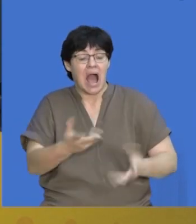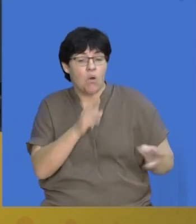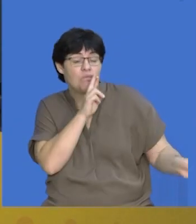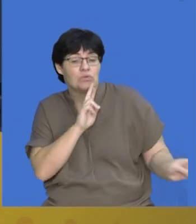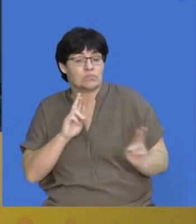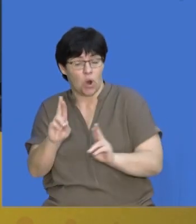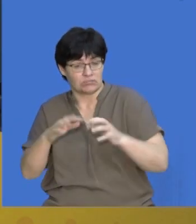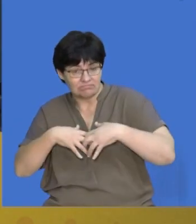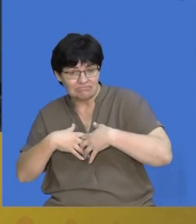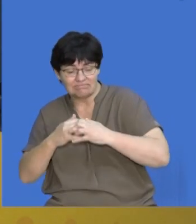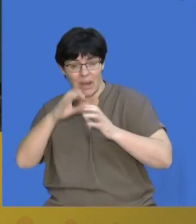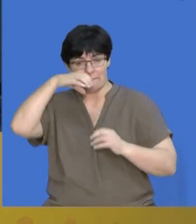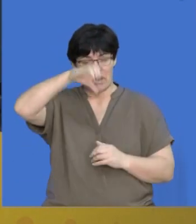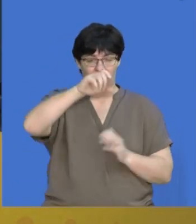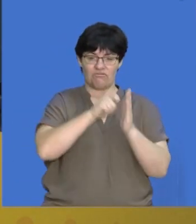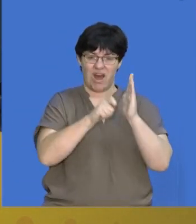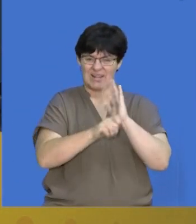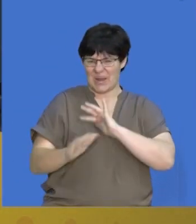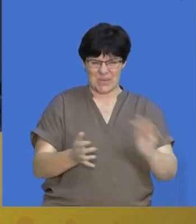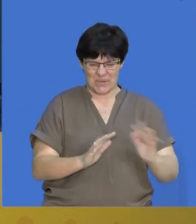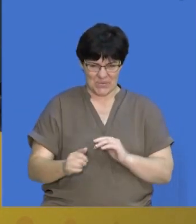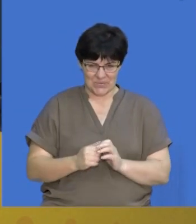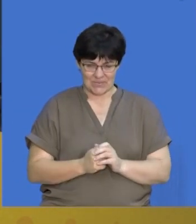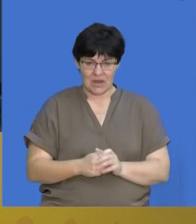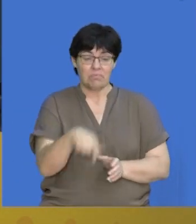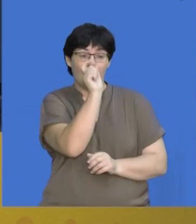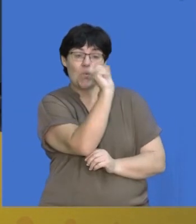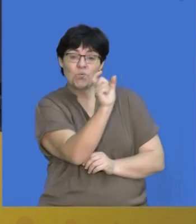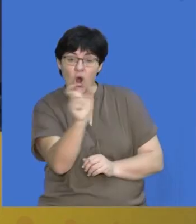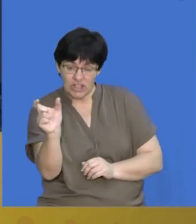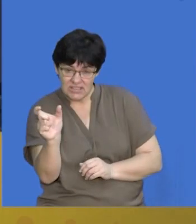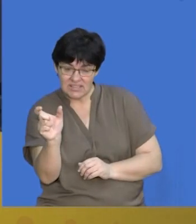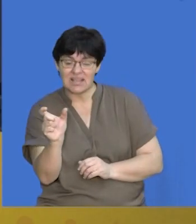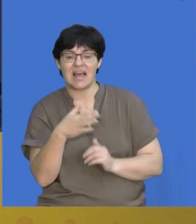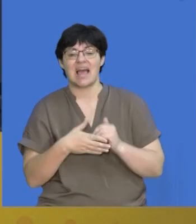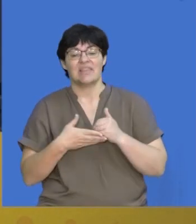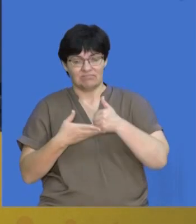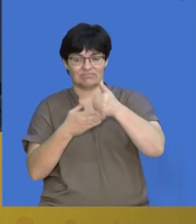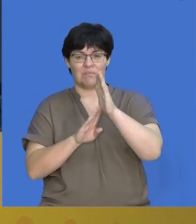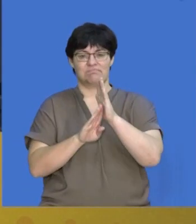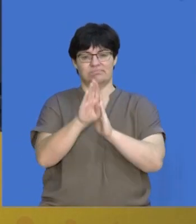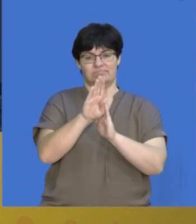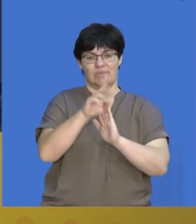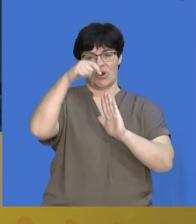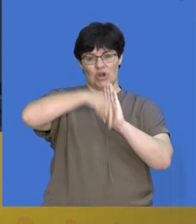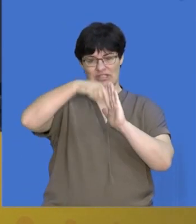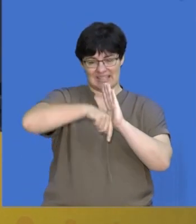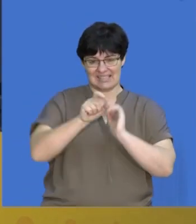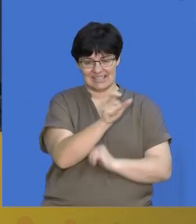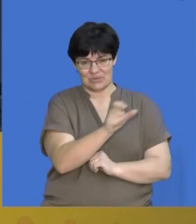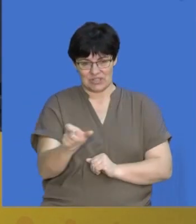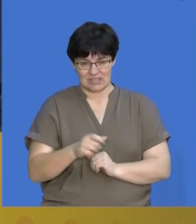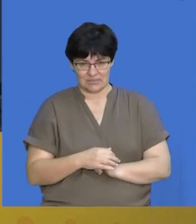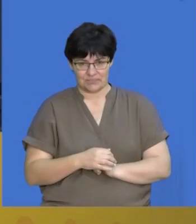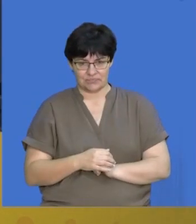are designed in paragraph writing? I'm using words that enhance the content. And